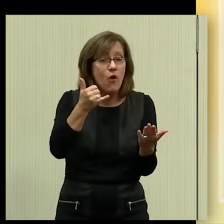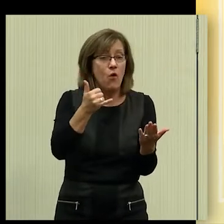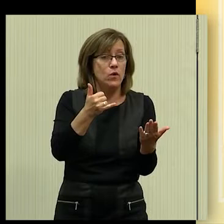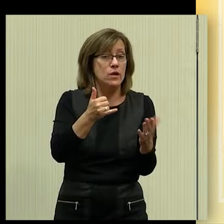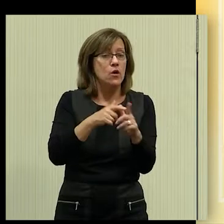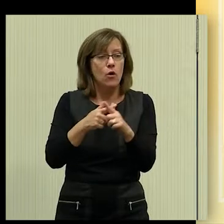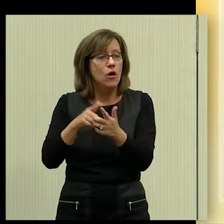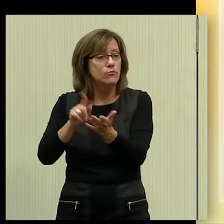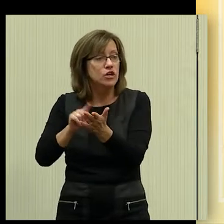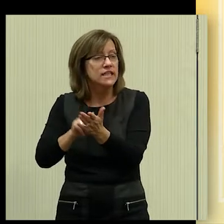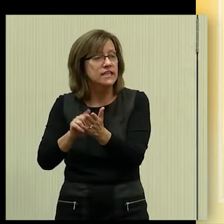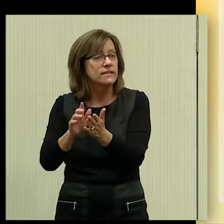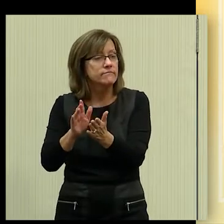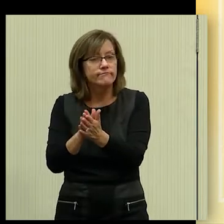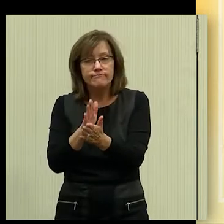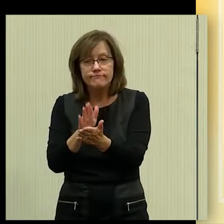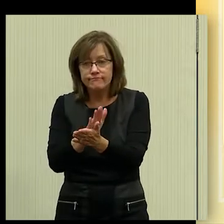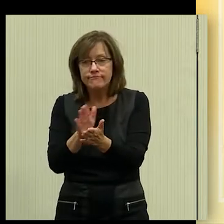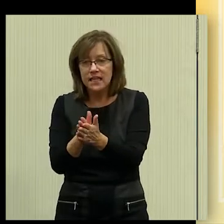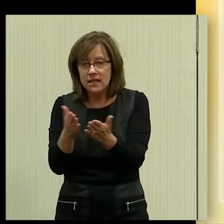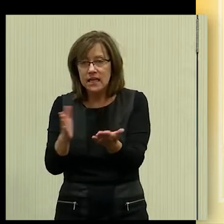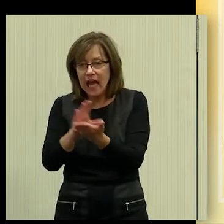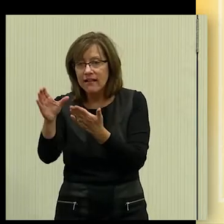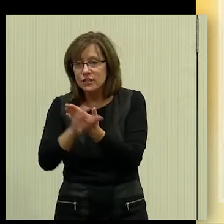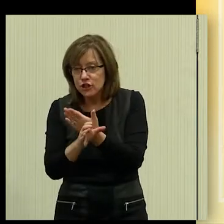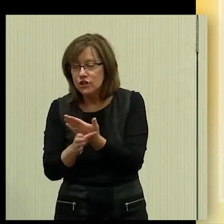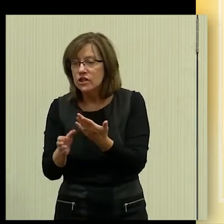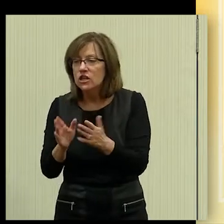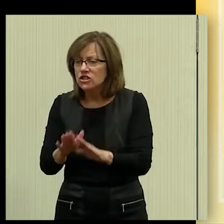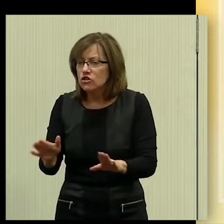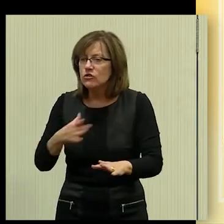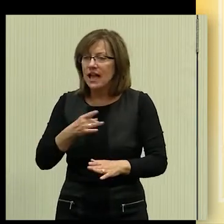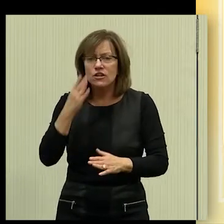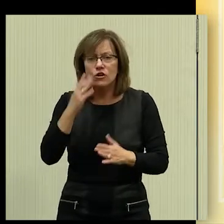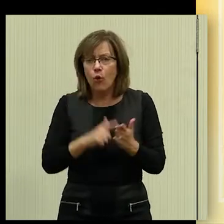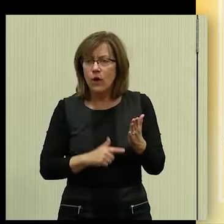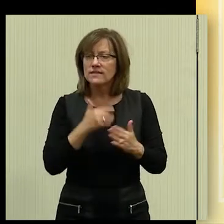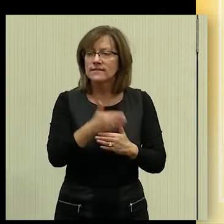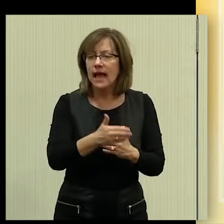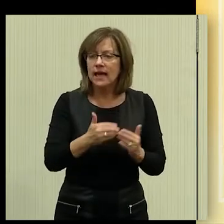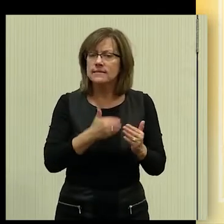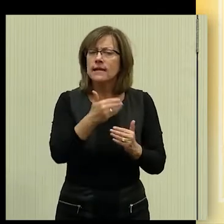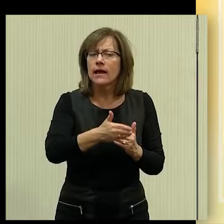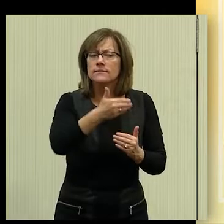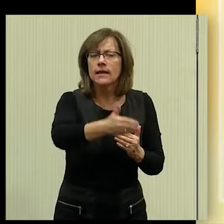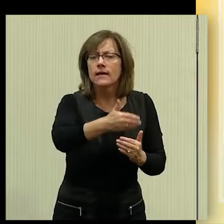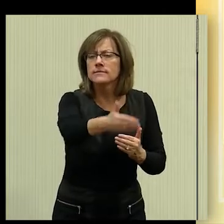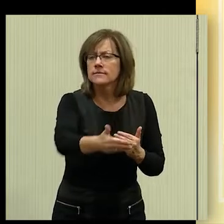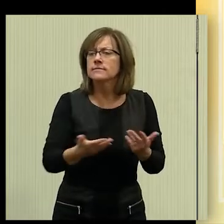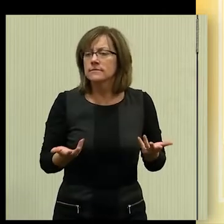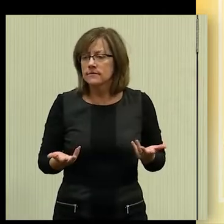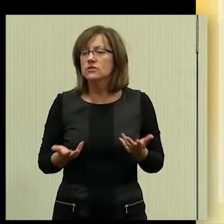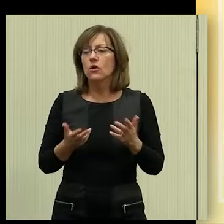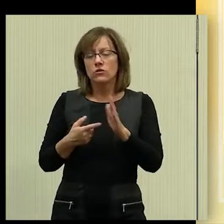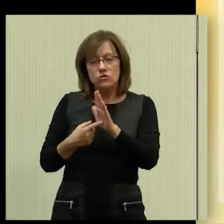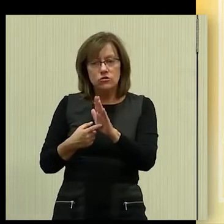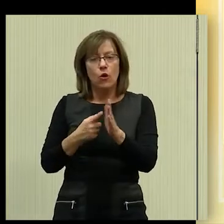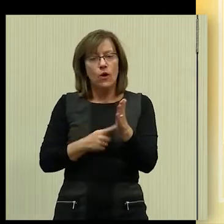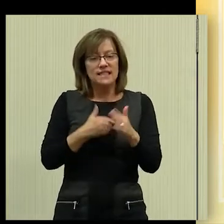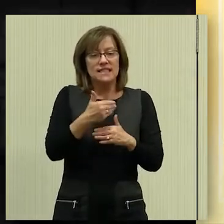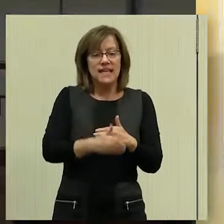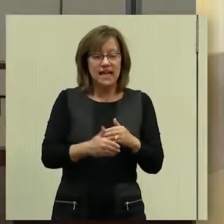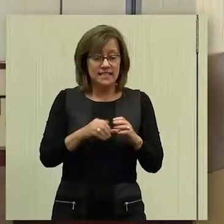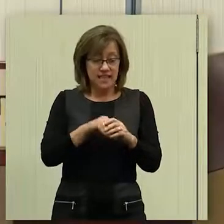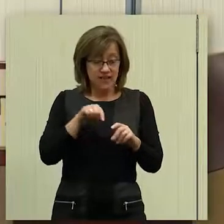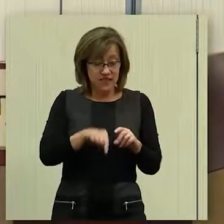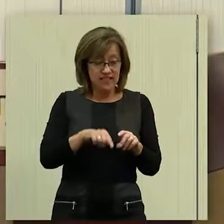print. Children like to know what's coming next. So having a sequence of what comes next in an activity or across the